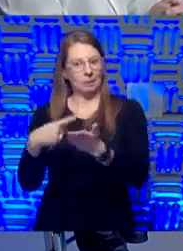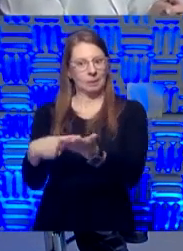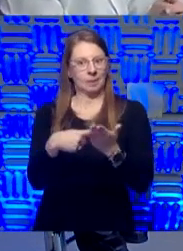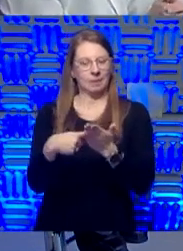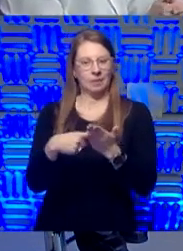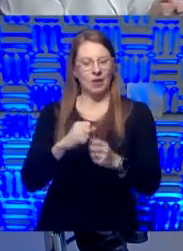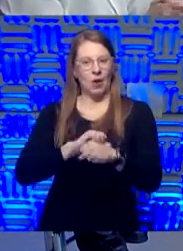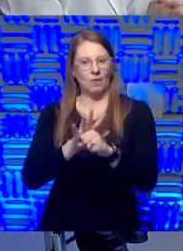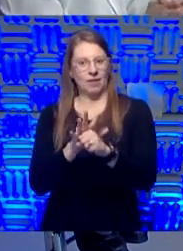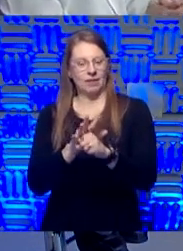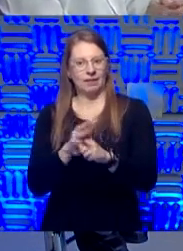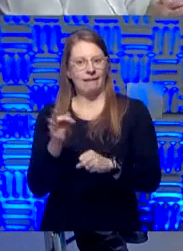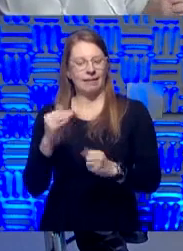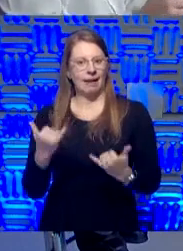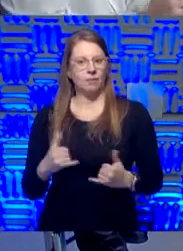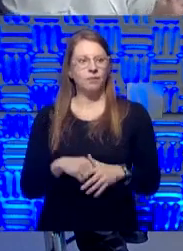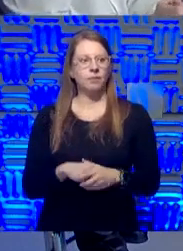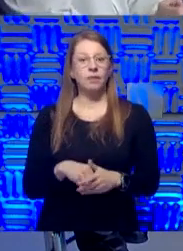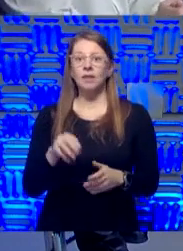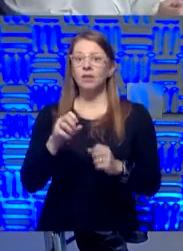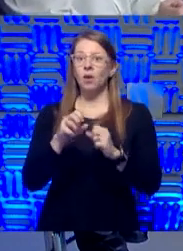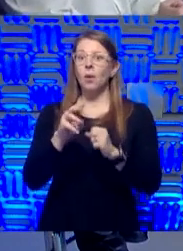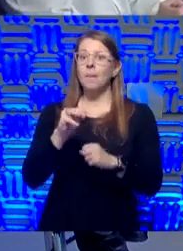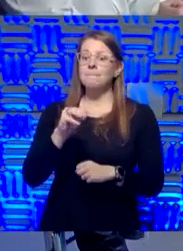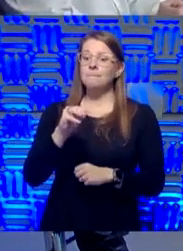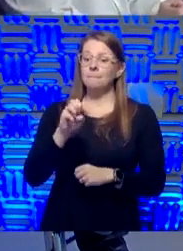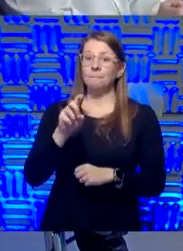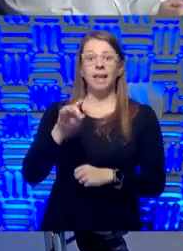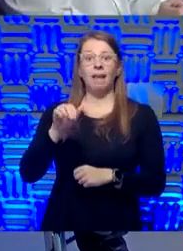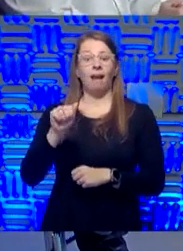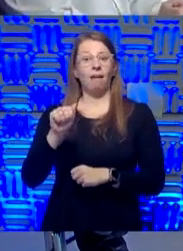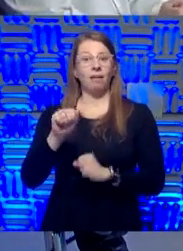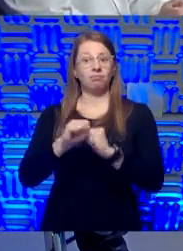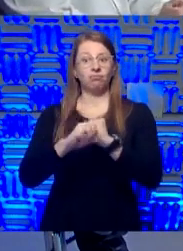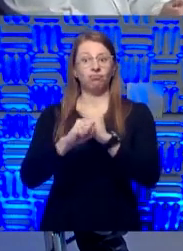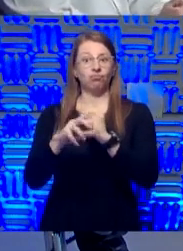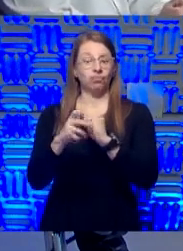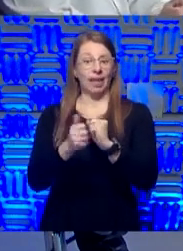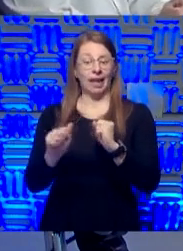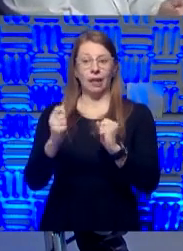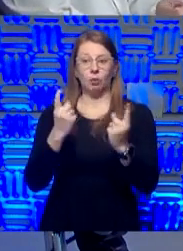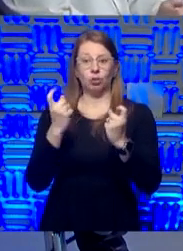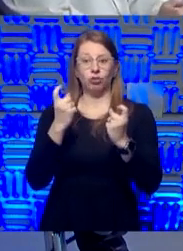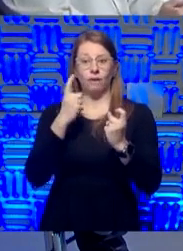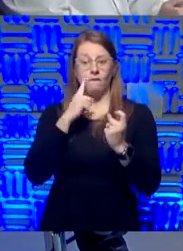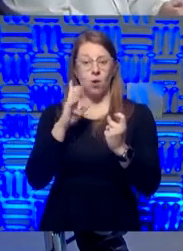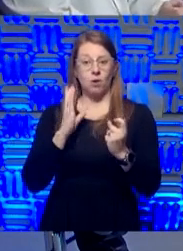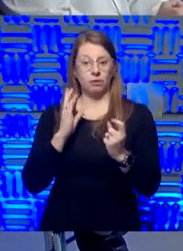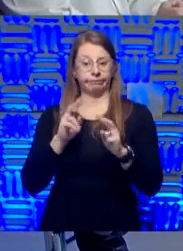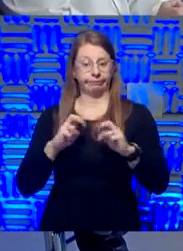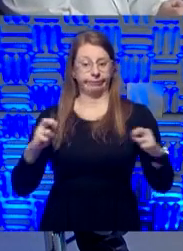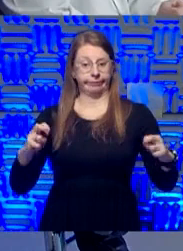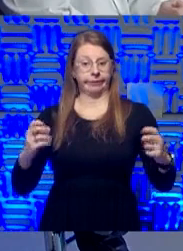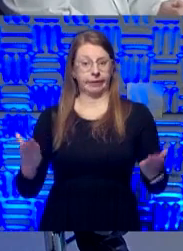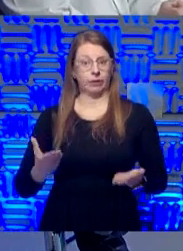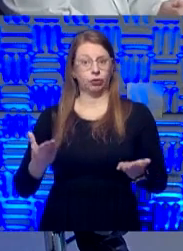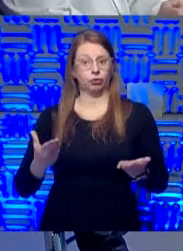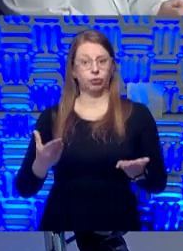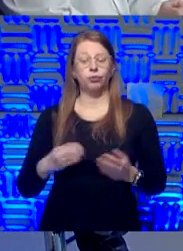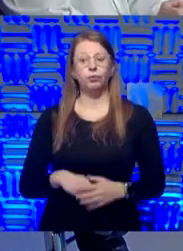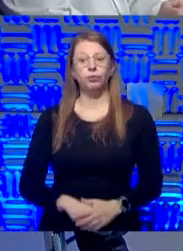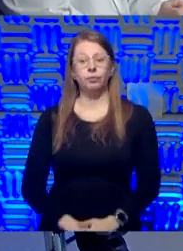to the media and see if there are questions that any of you have this morning for our panelists.